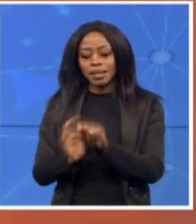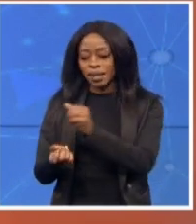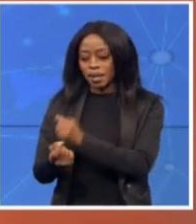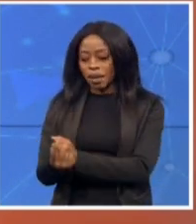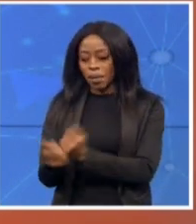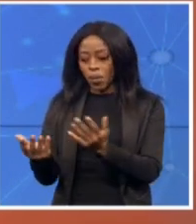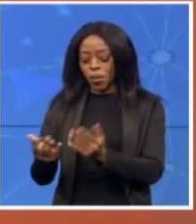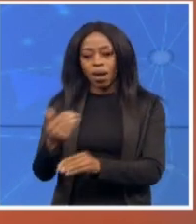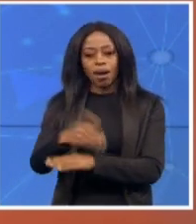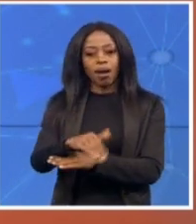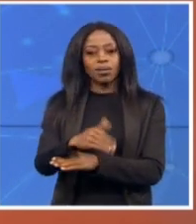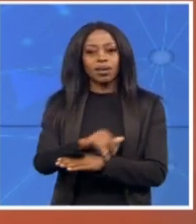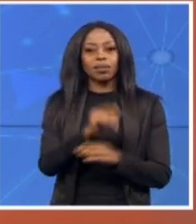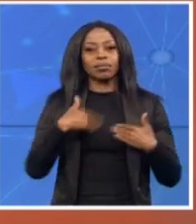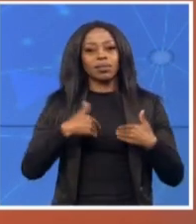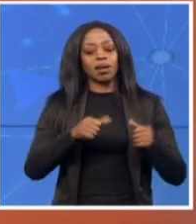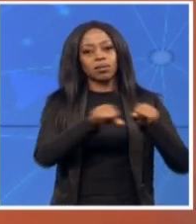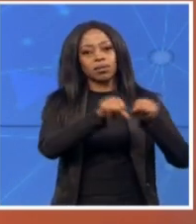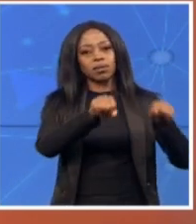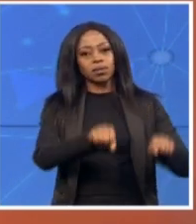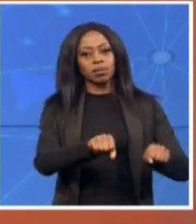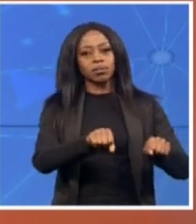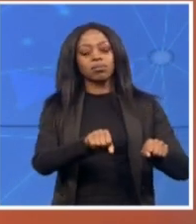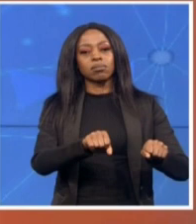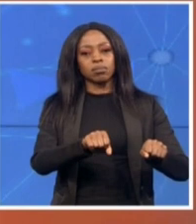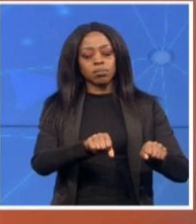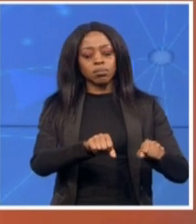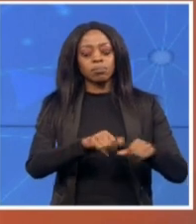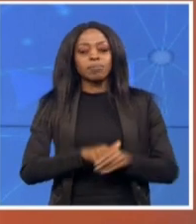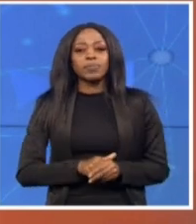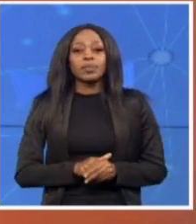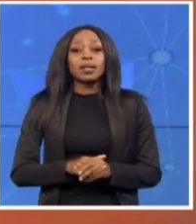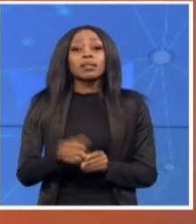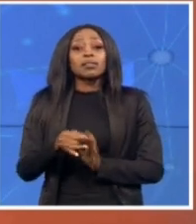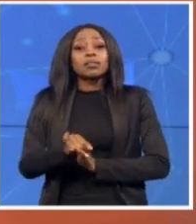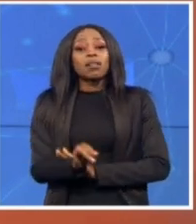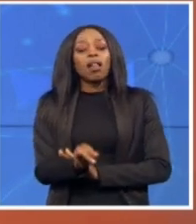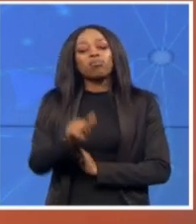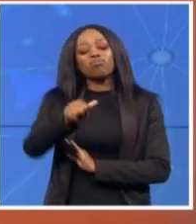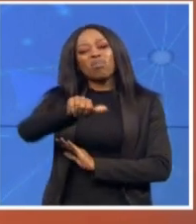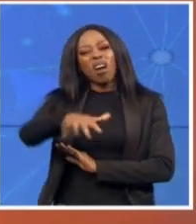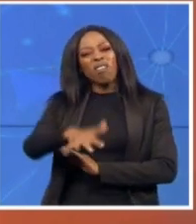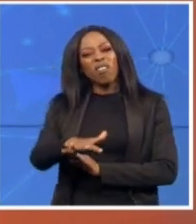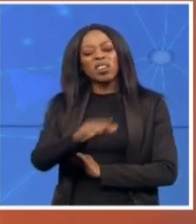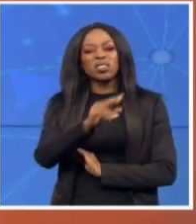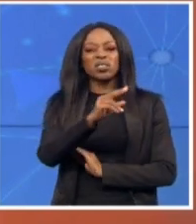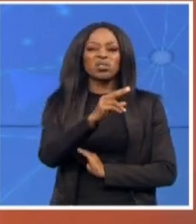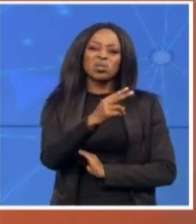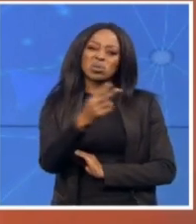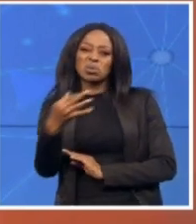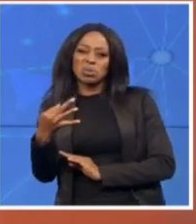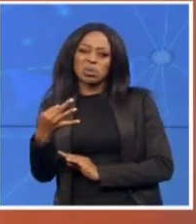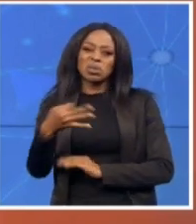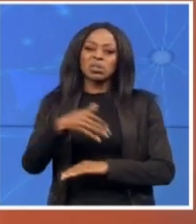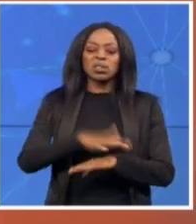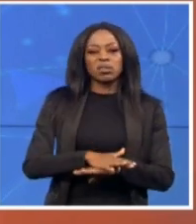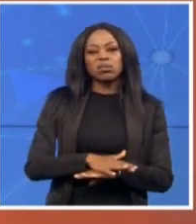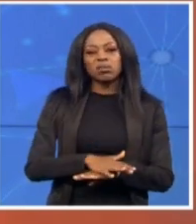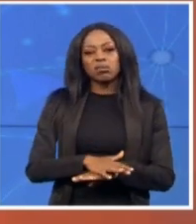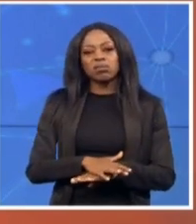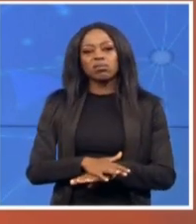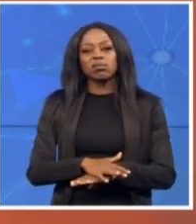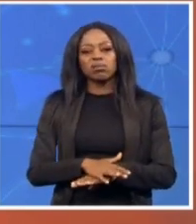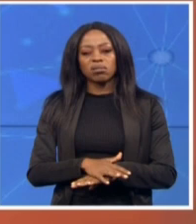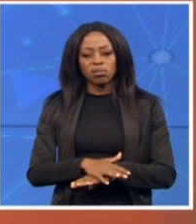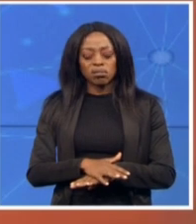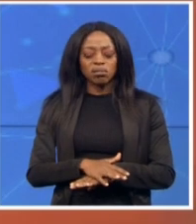need to understand, but it's still the average is still about 2 to 3 deaths, and sometimes you get to the 0 around that. Where we are